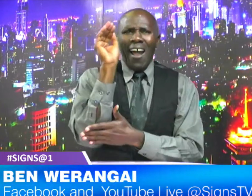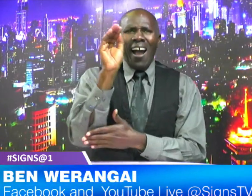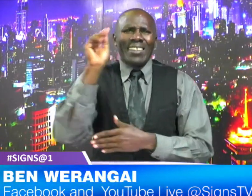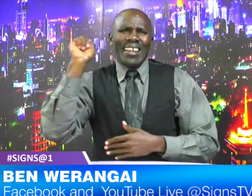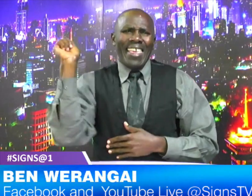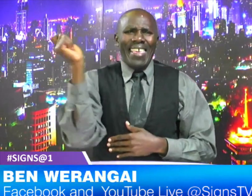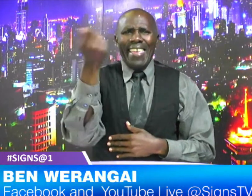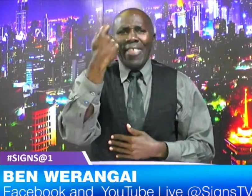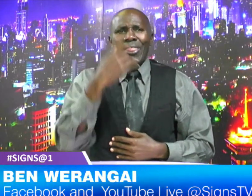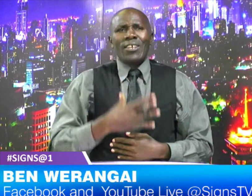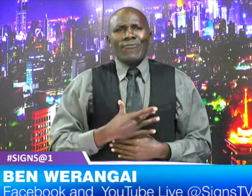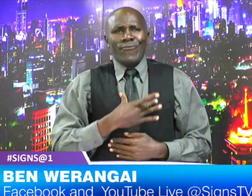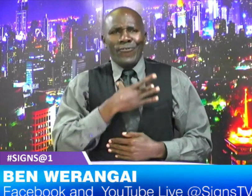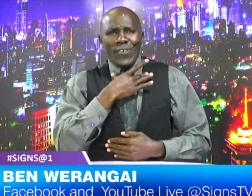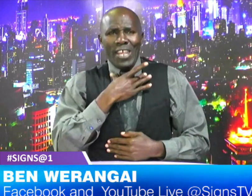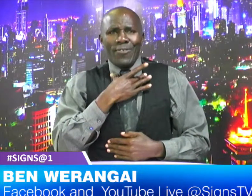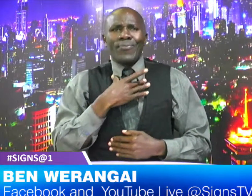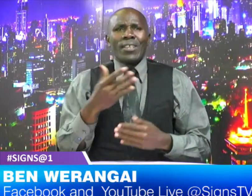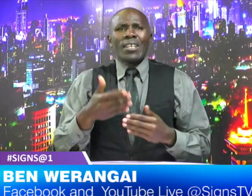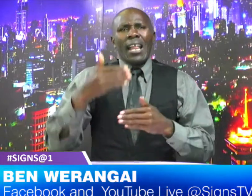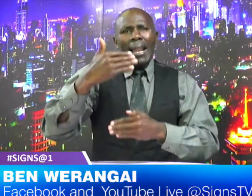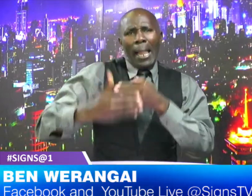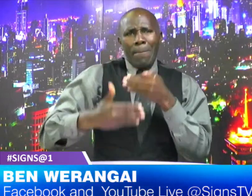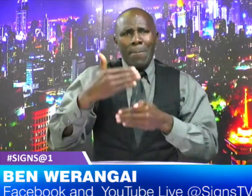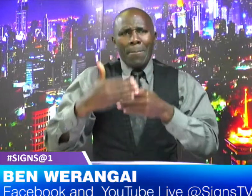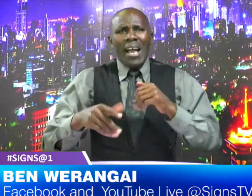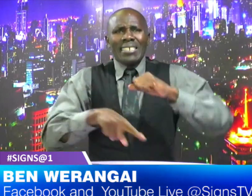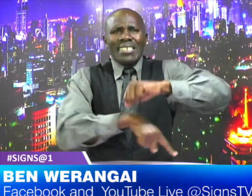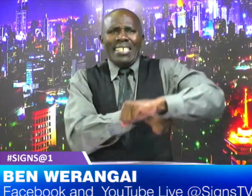Let's focus on our news.